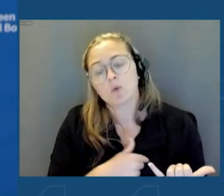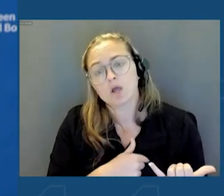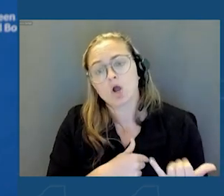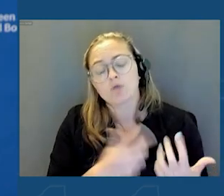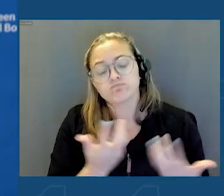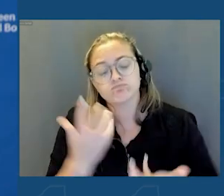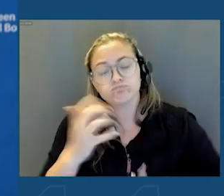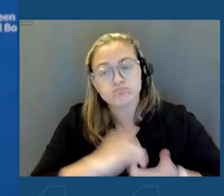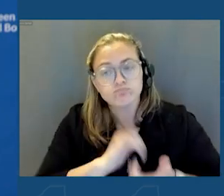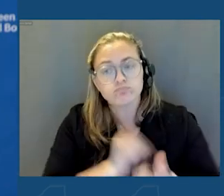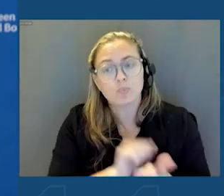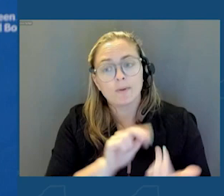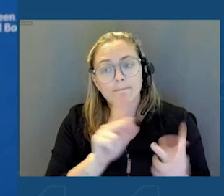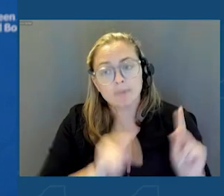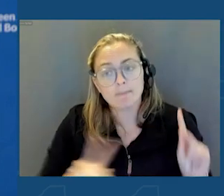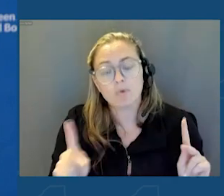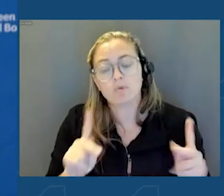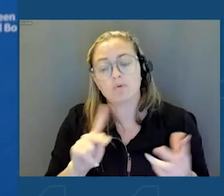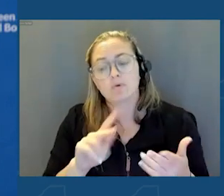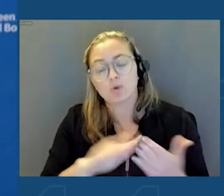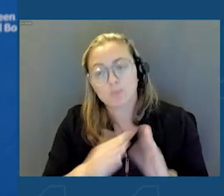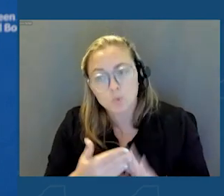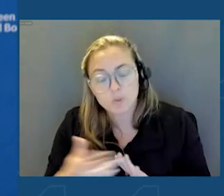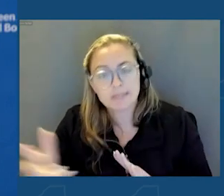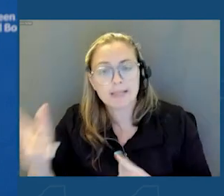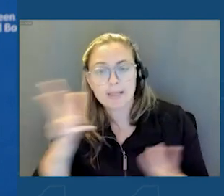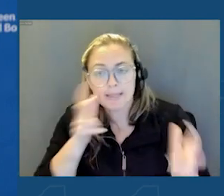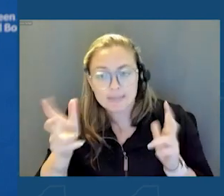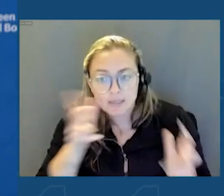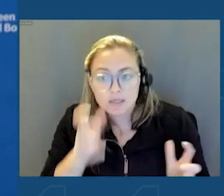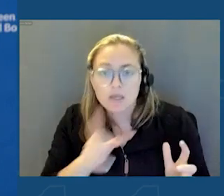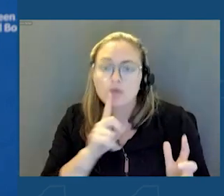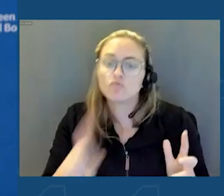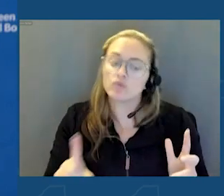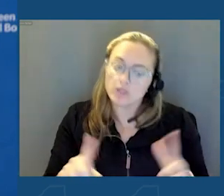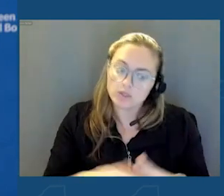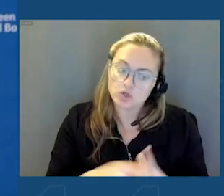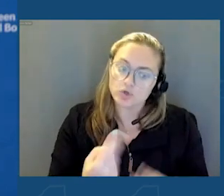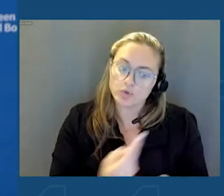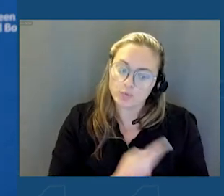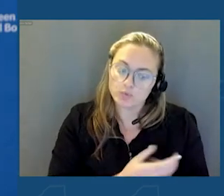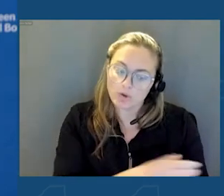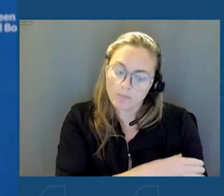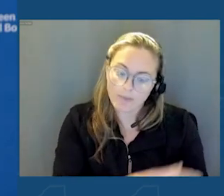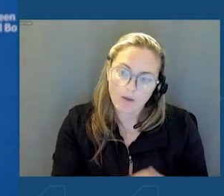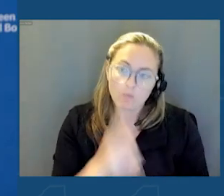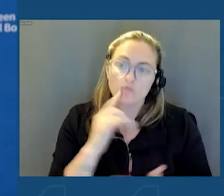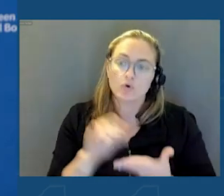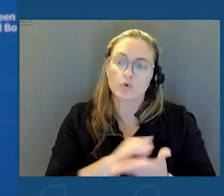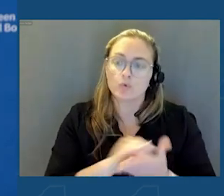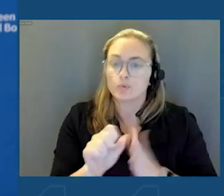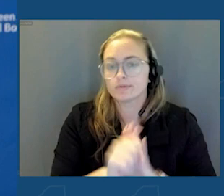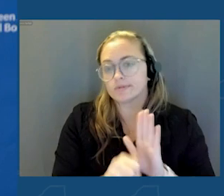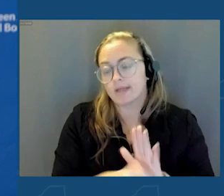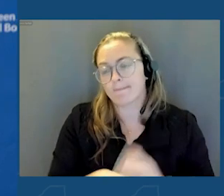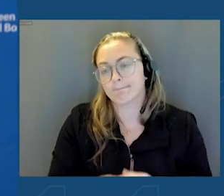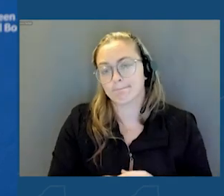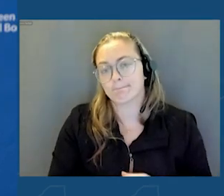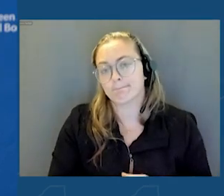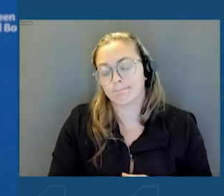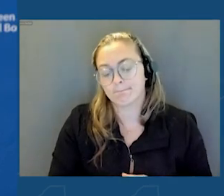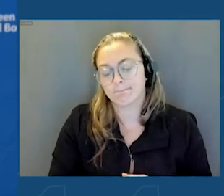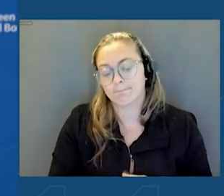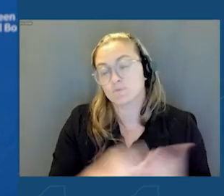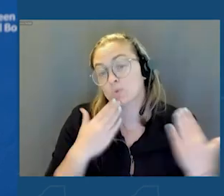in communities, listening to what's needed, and really unleashing the power of New York State. So thank